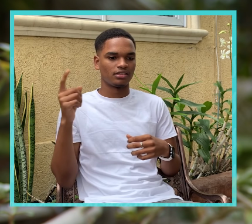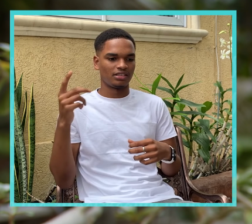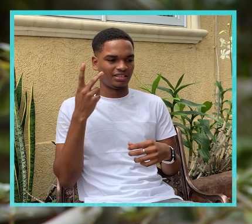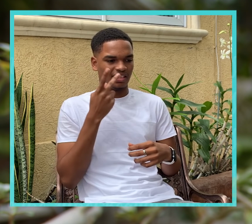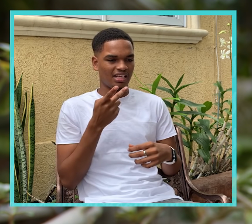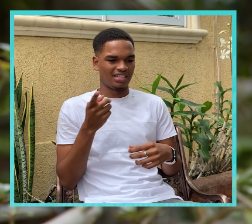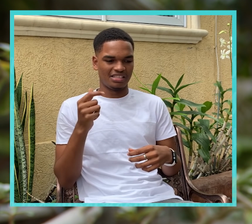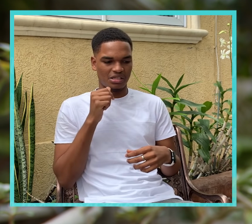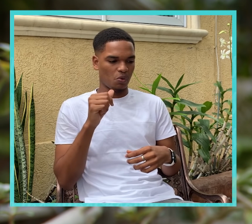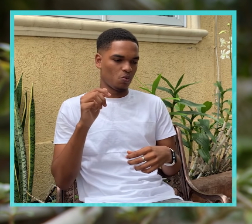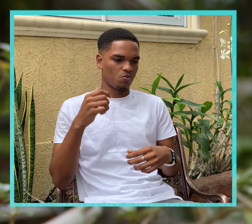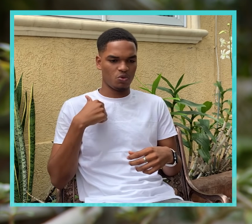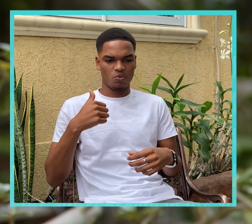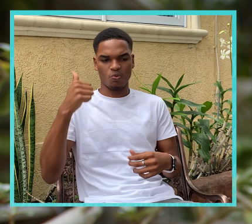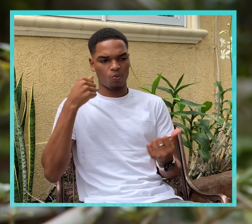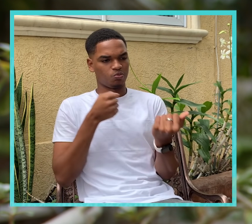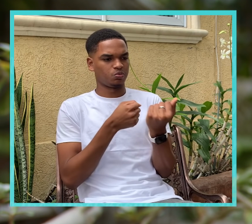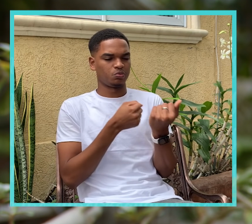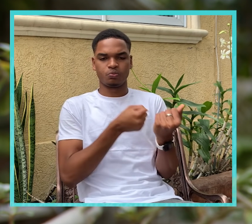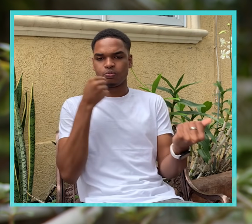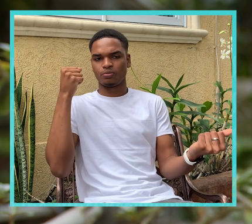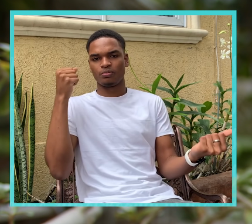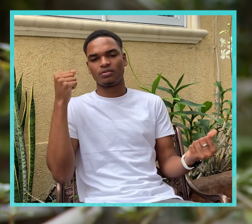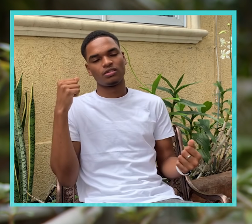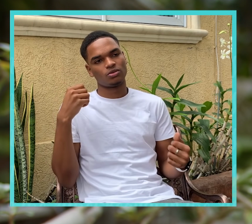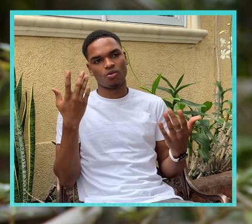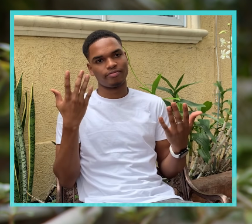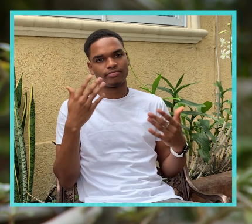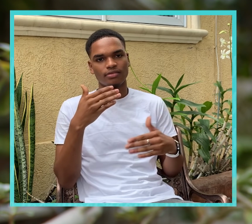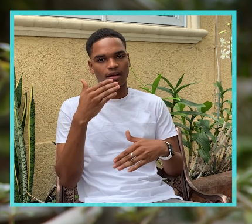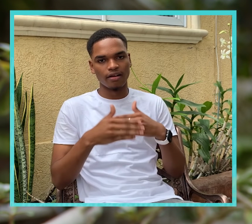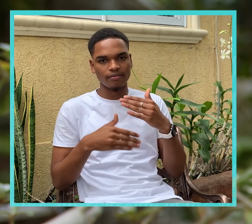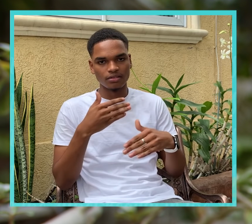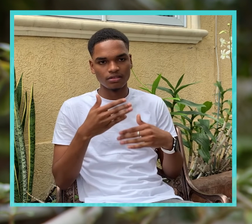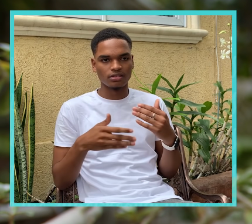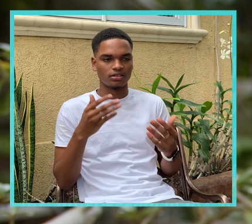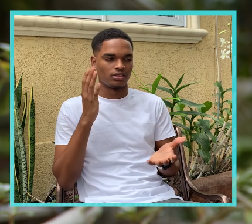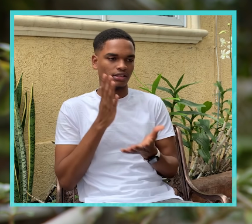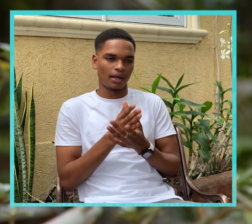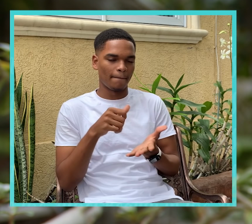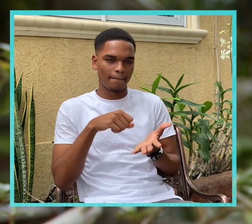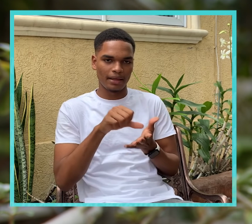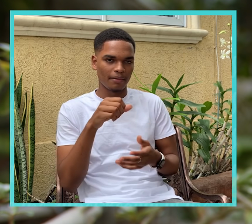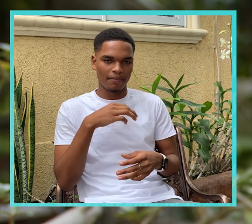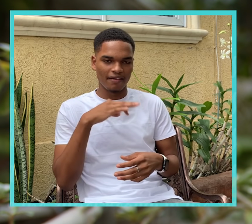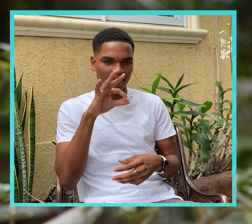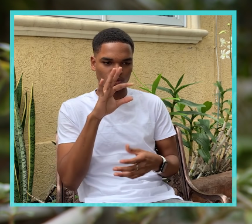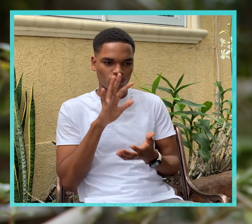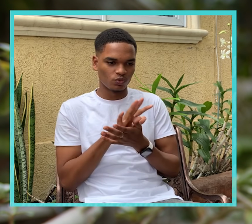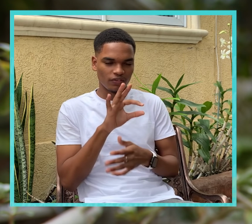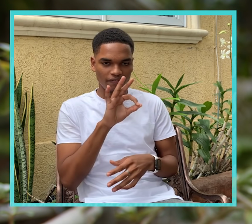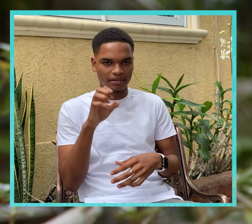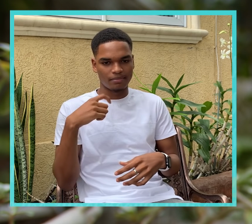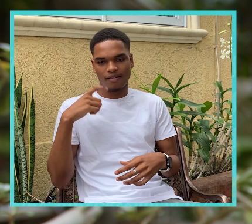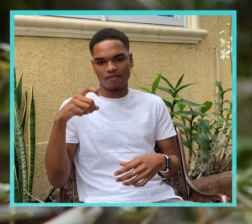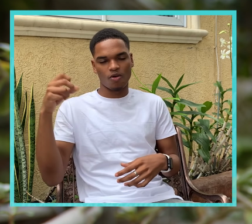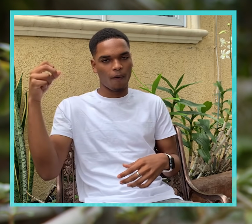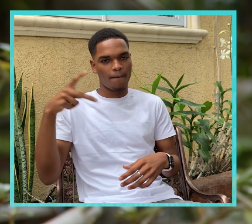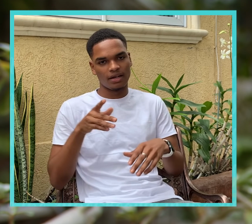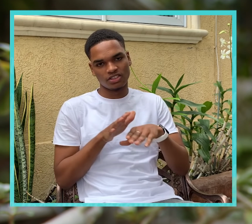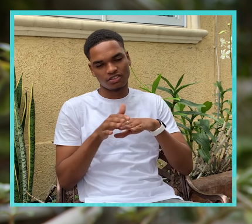going to condone my lifestyle. Lifestyle. And so she stopped paying my school fee, had to come back home and